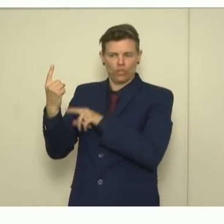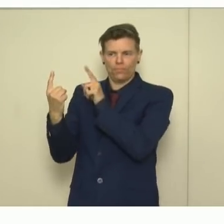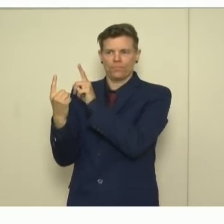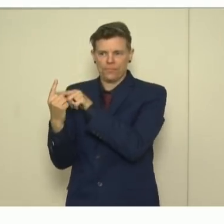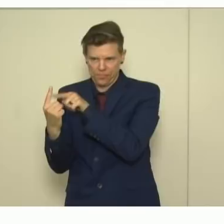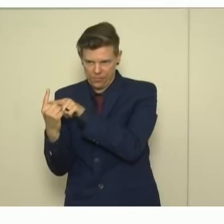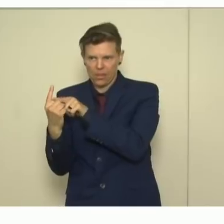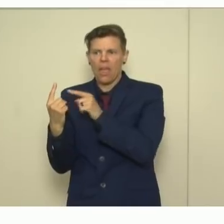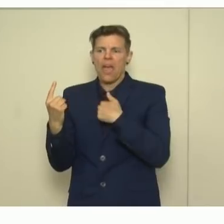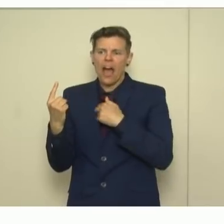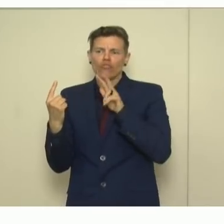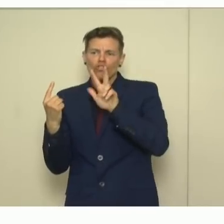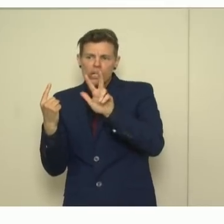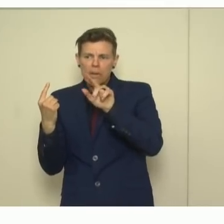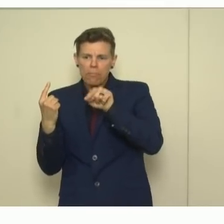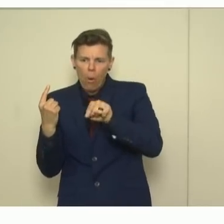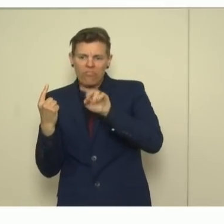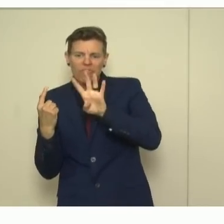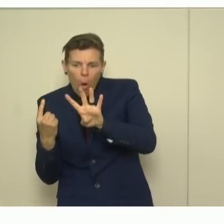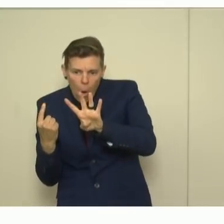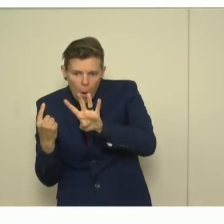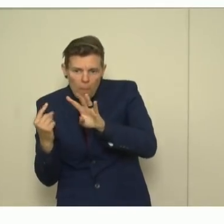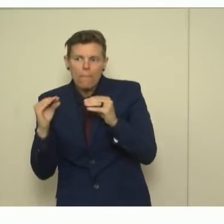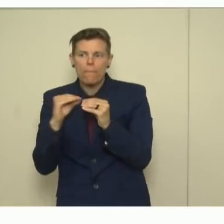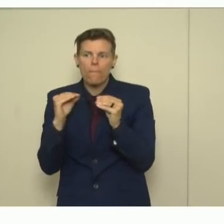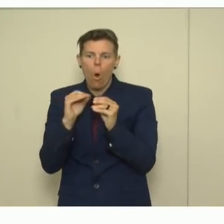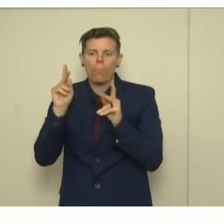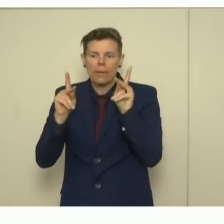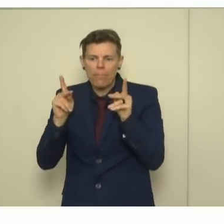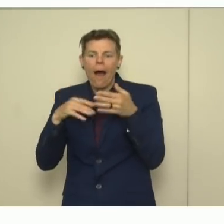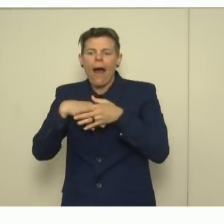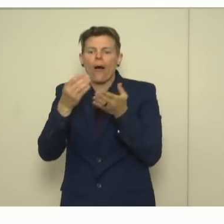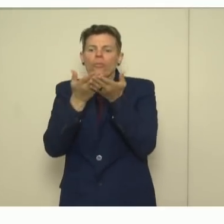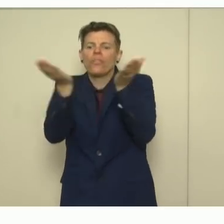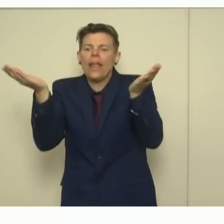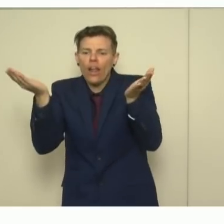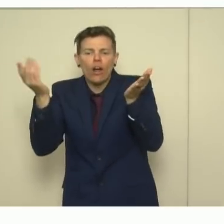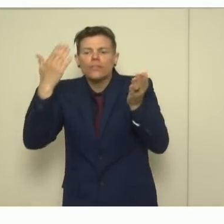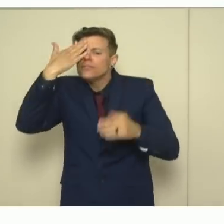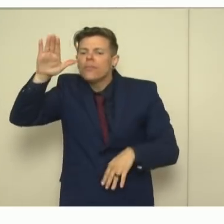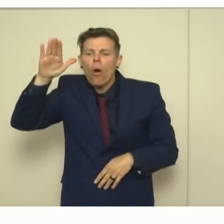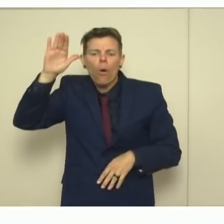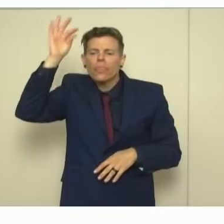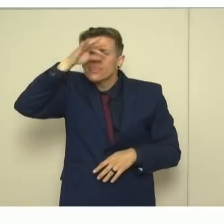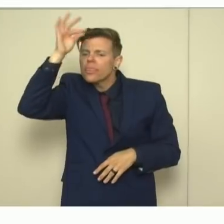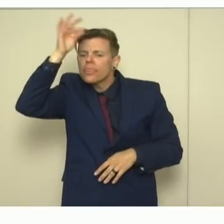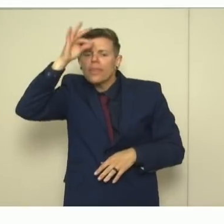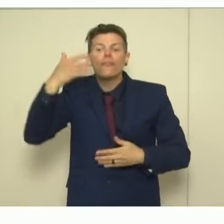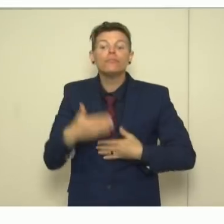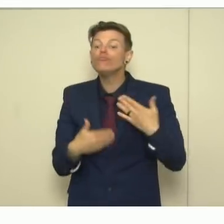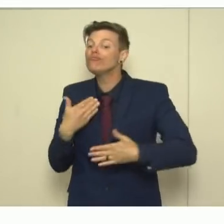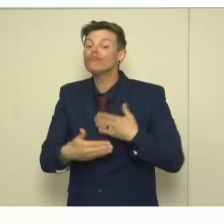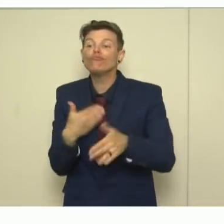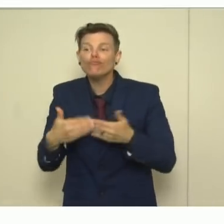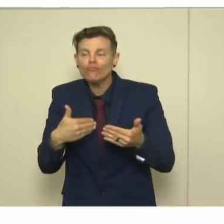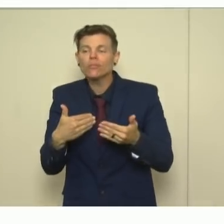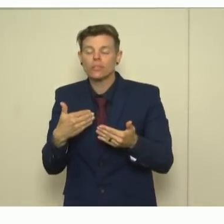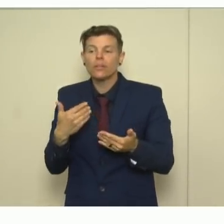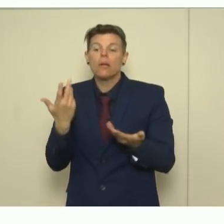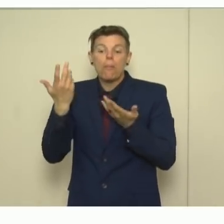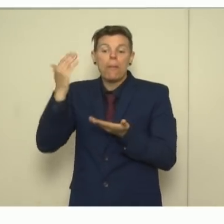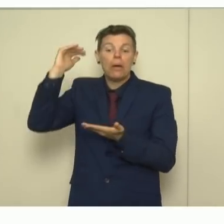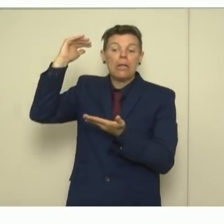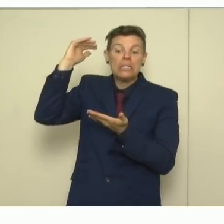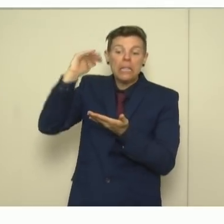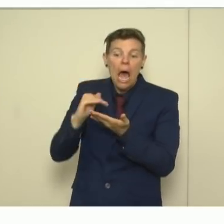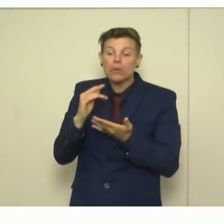additional cases. 3.4 people out there with COVID who haven't been tested, probably not having as many symptoms, but still, as we